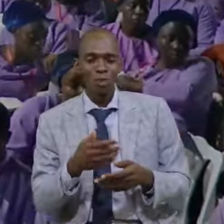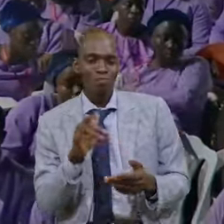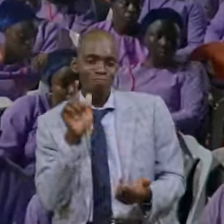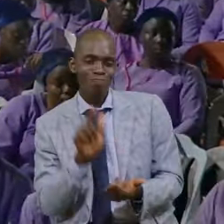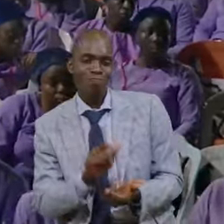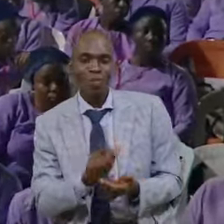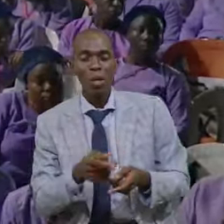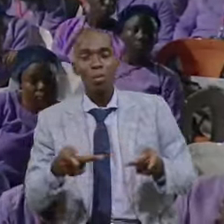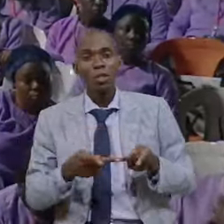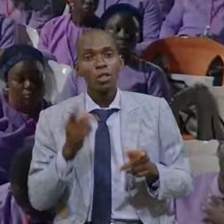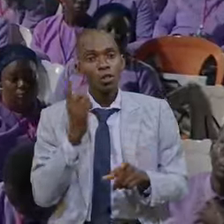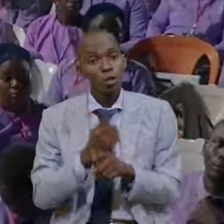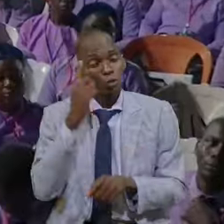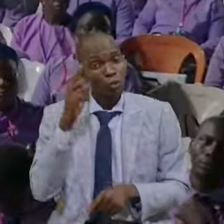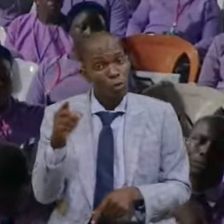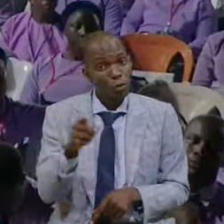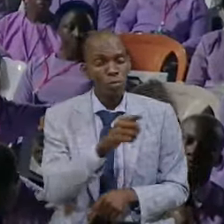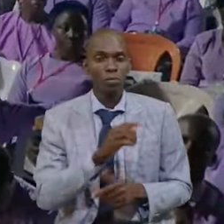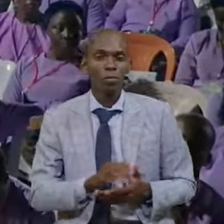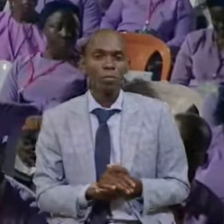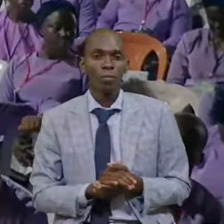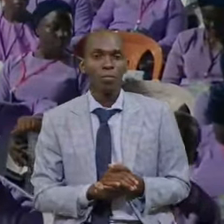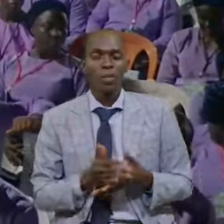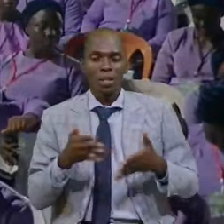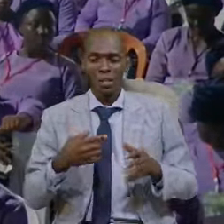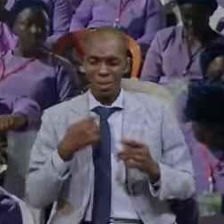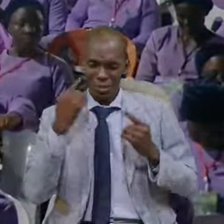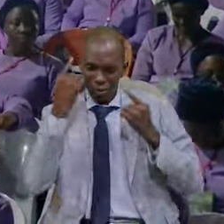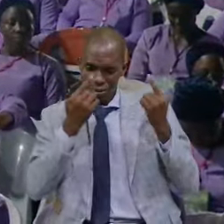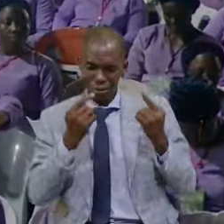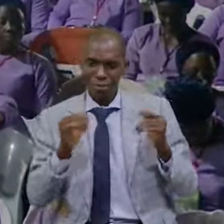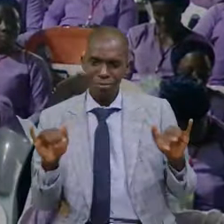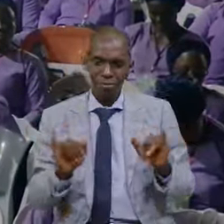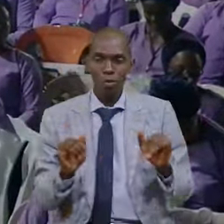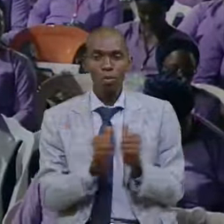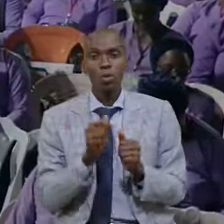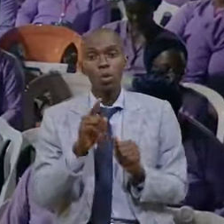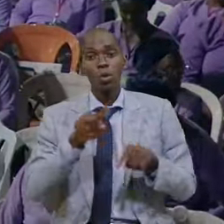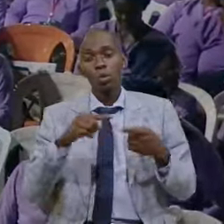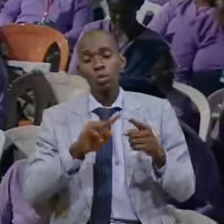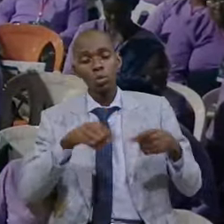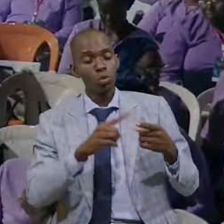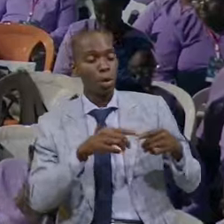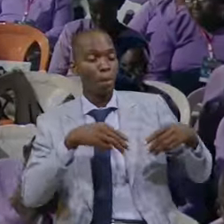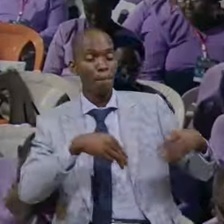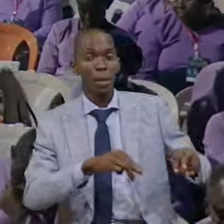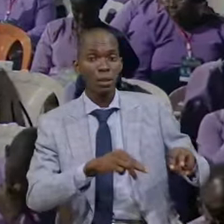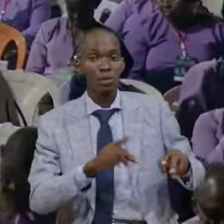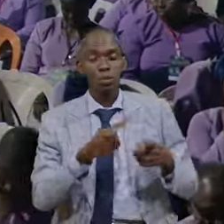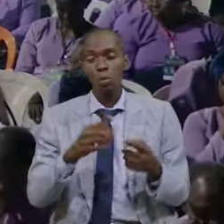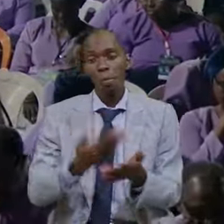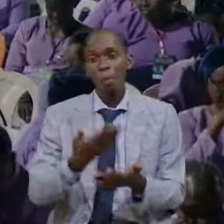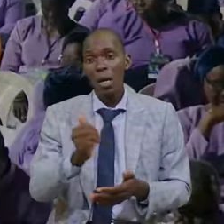just for you. Let me think along with you. When you go to the market to buy anything, you